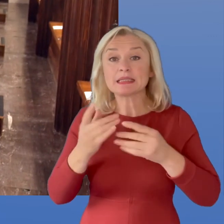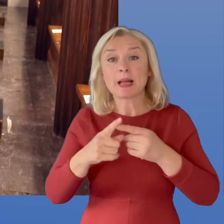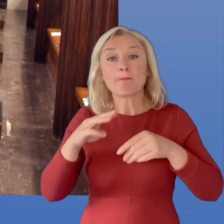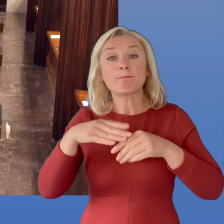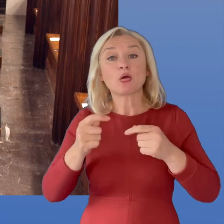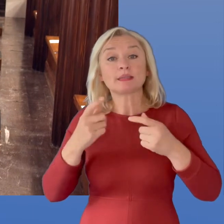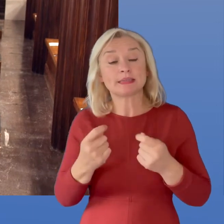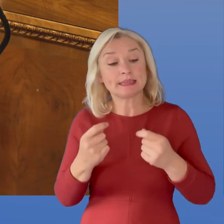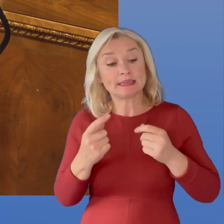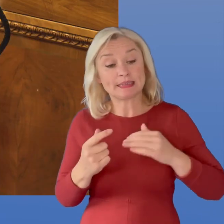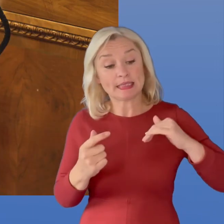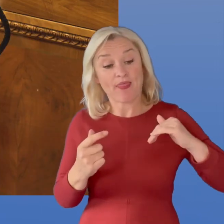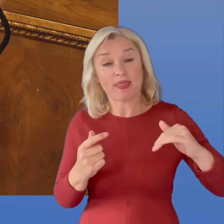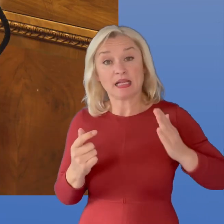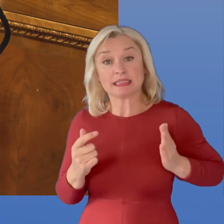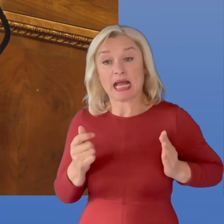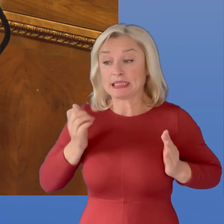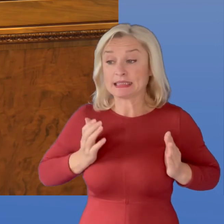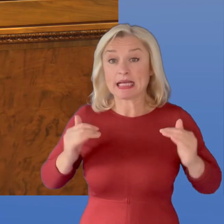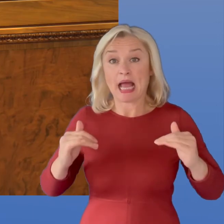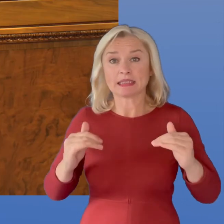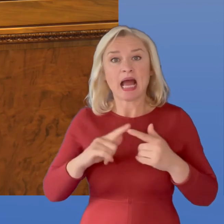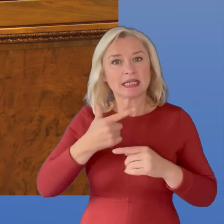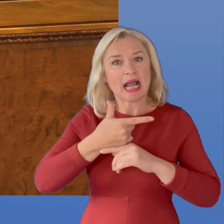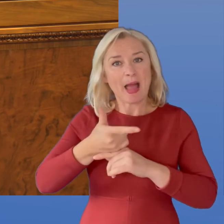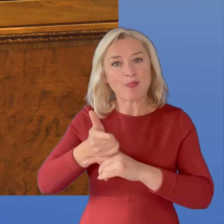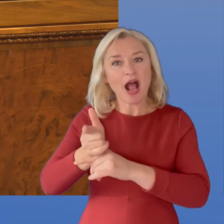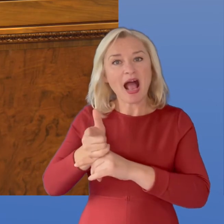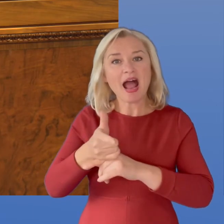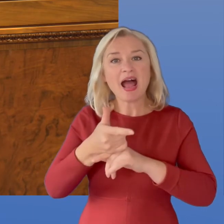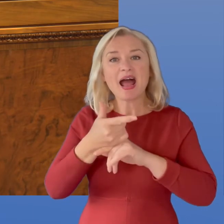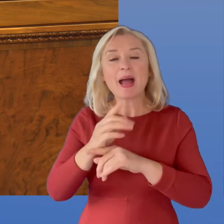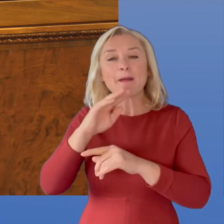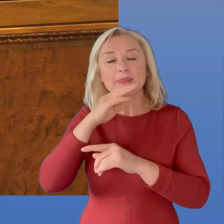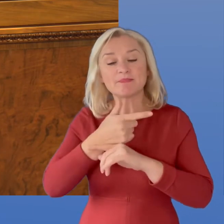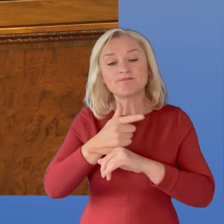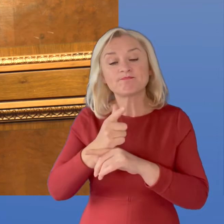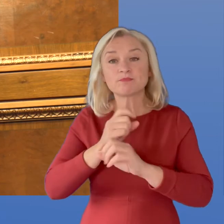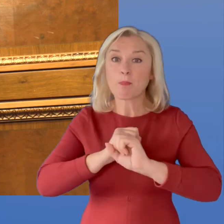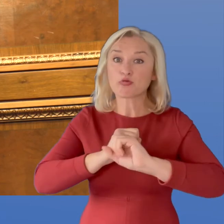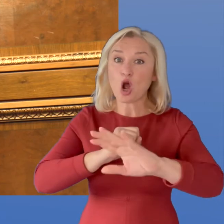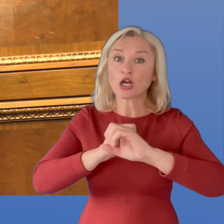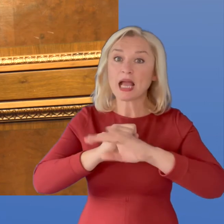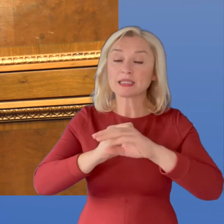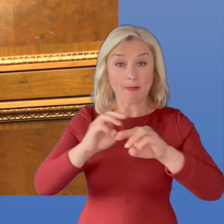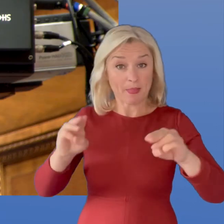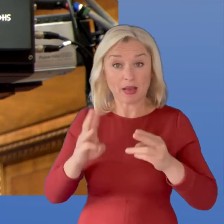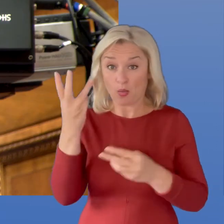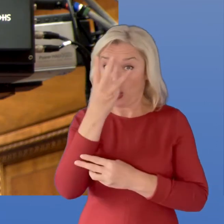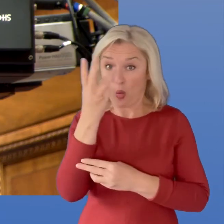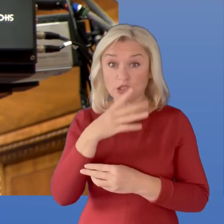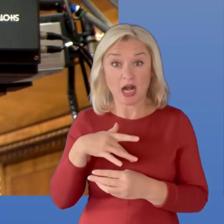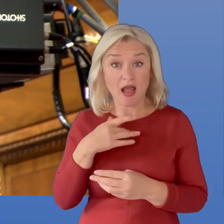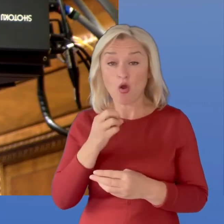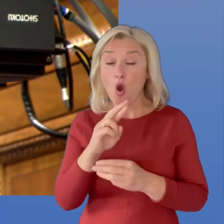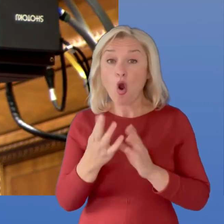over the voting lobbies. The cameras around the chamber mean that Assembly sittings can be streamed, and the public can opt to watch live or recorded